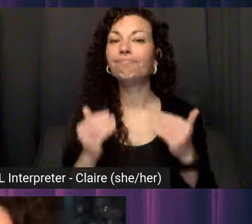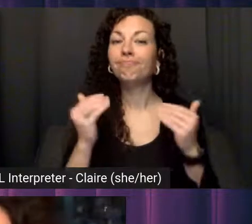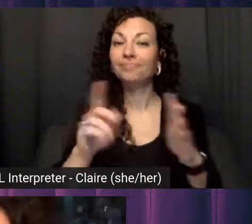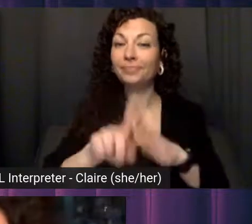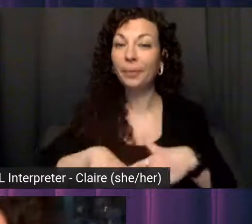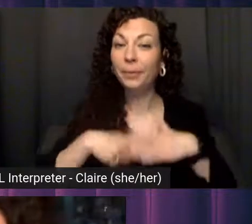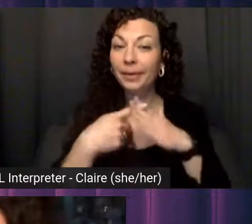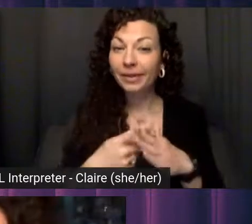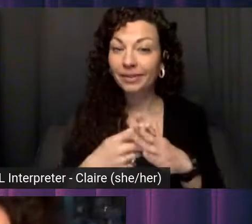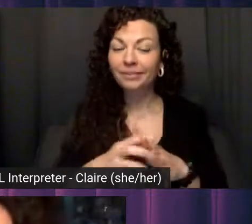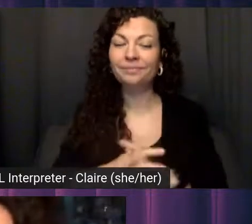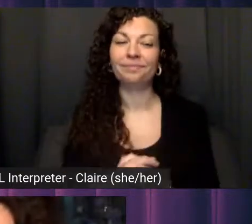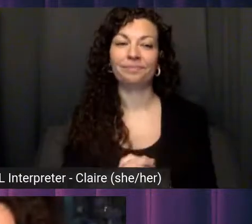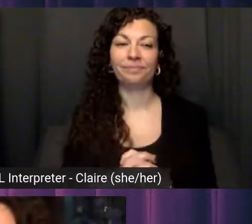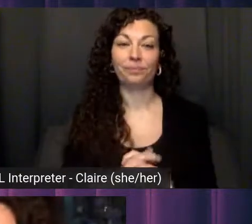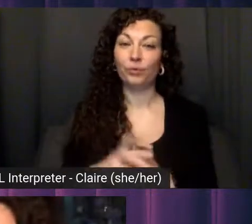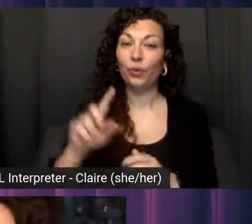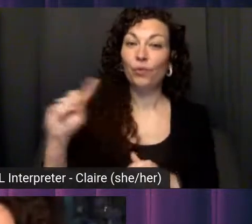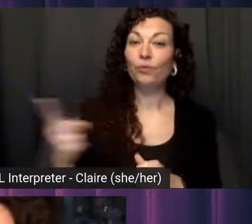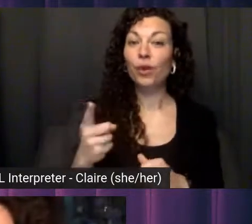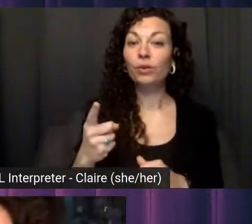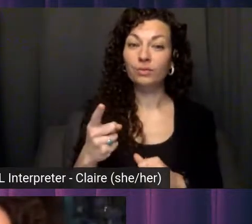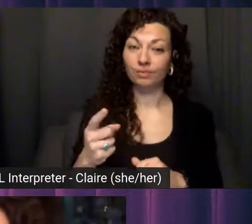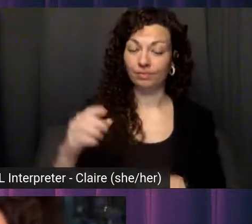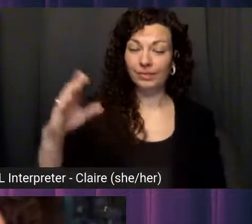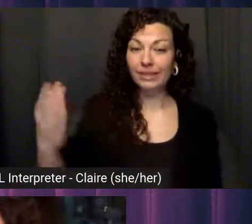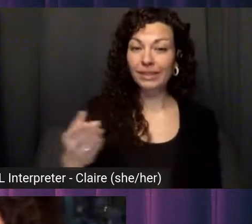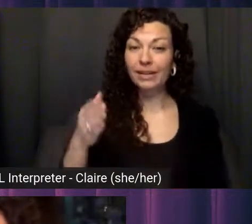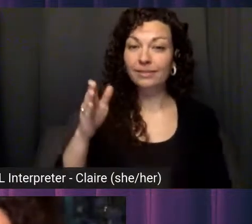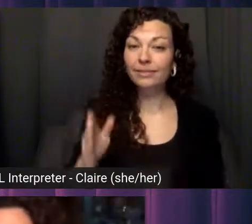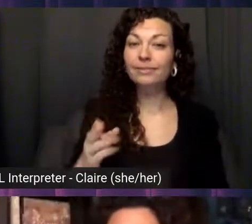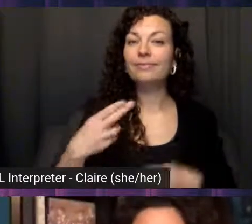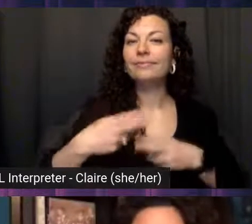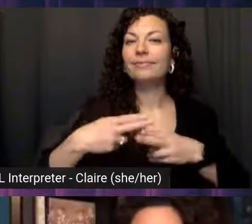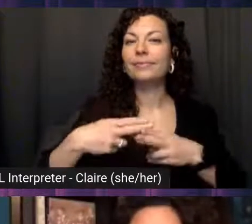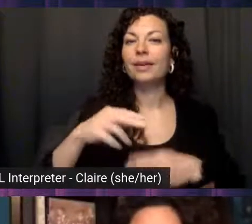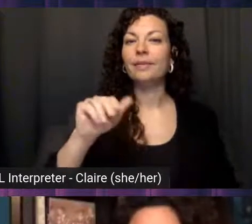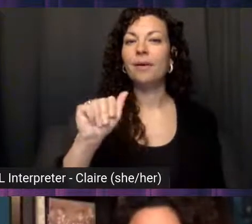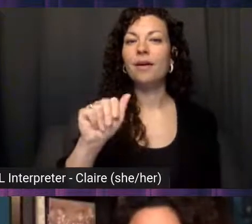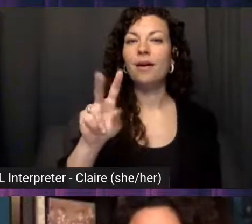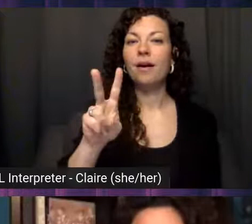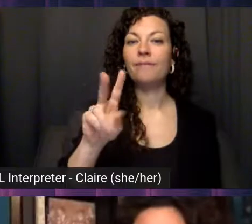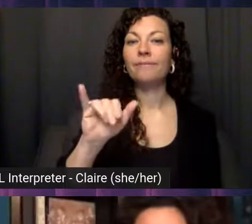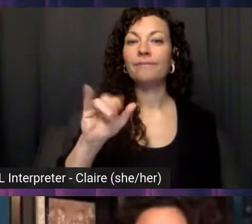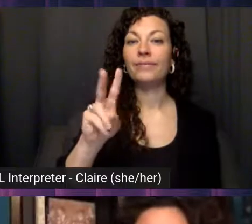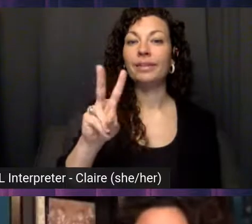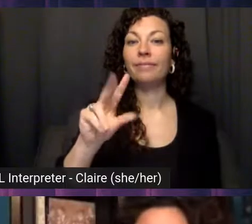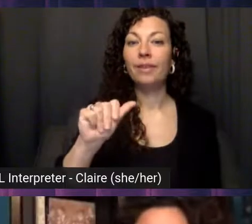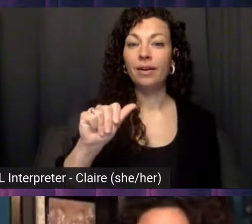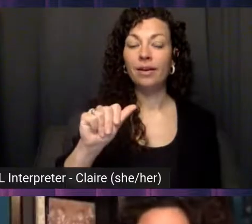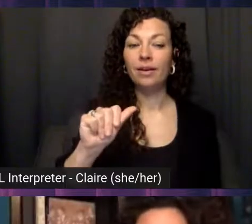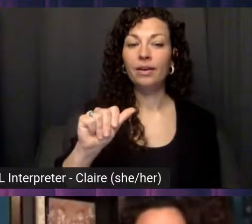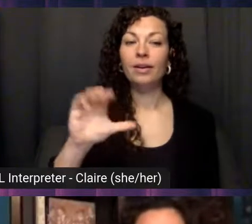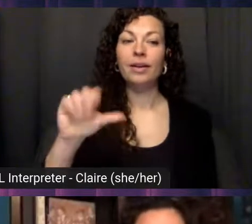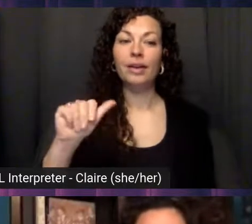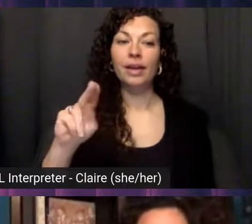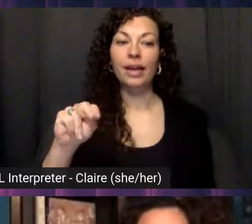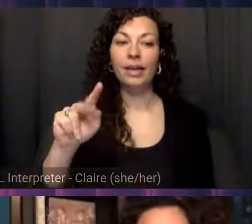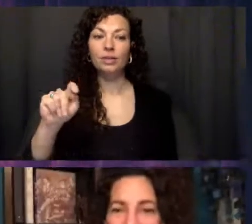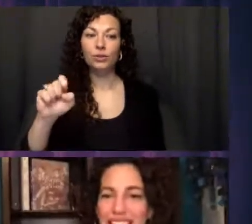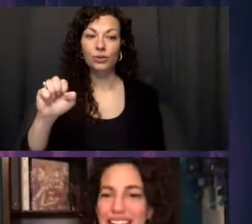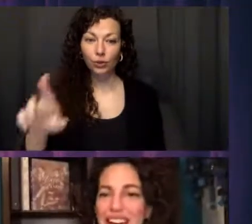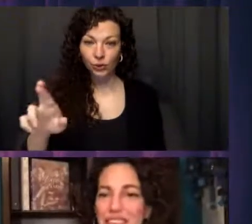first panelist, Aviva Cantor. Aviva is, a